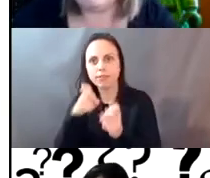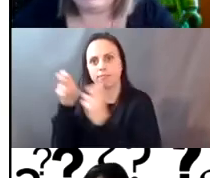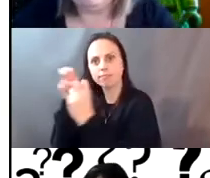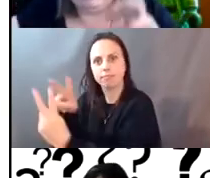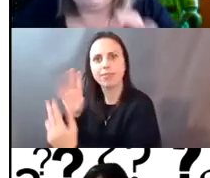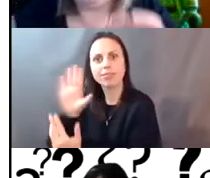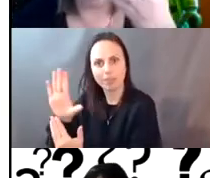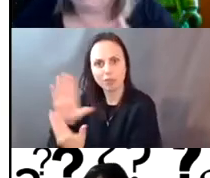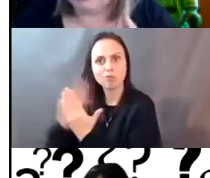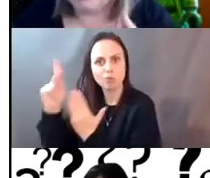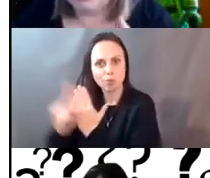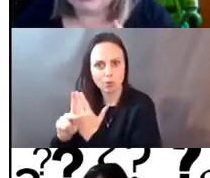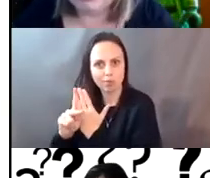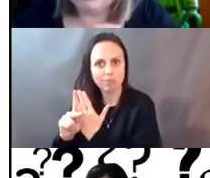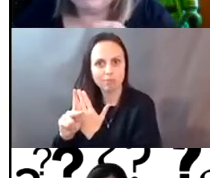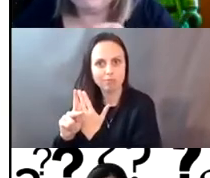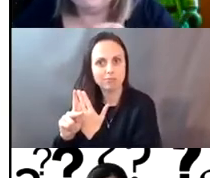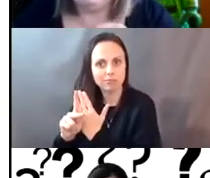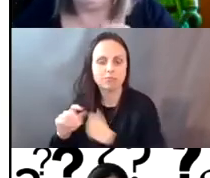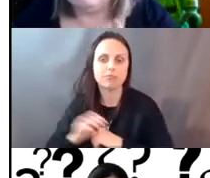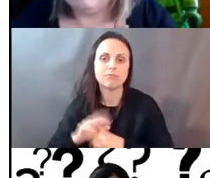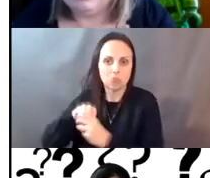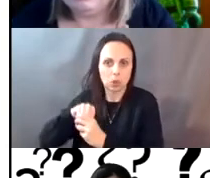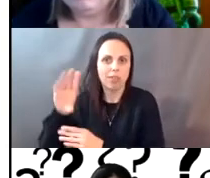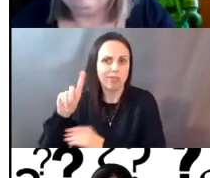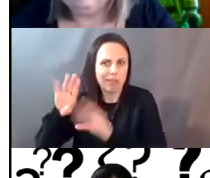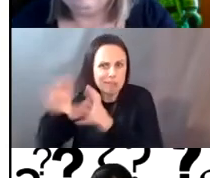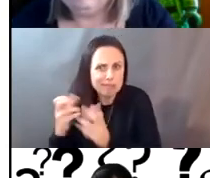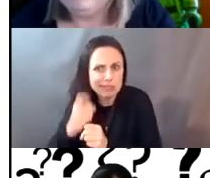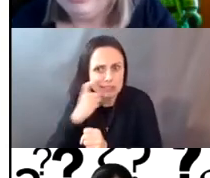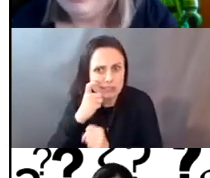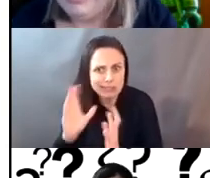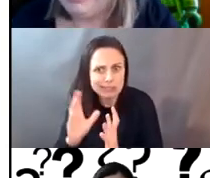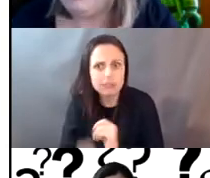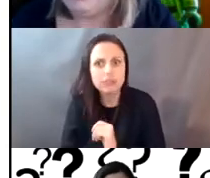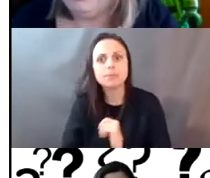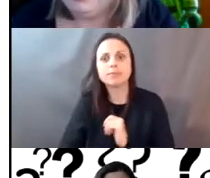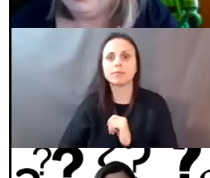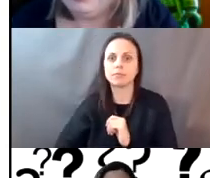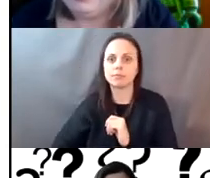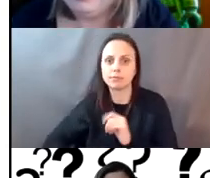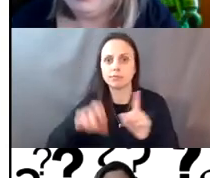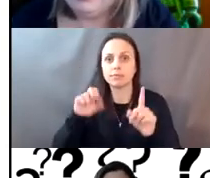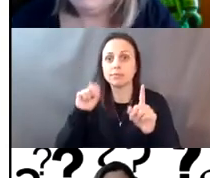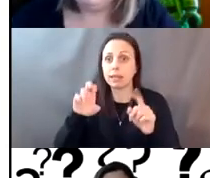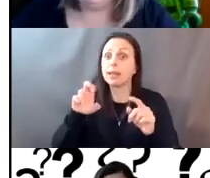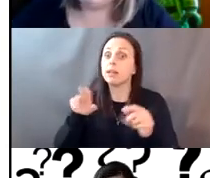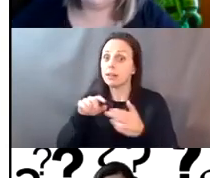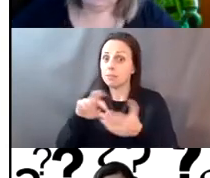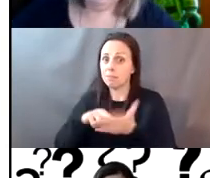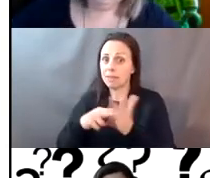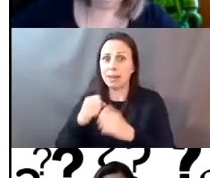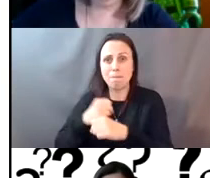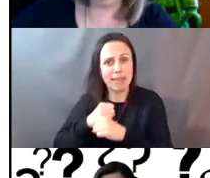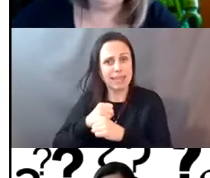that's in that code and put it into their database. Does that make sense? It's creating a mega arts